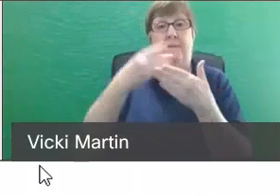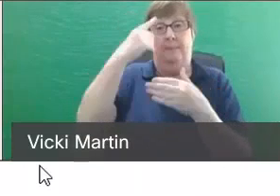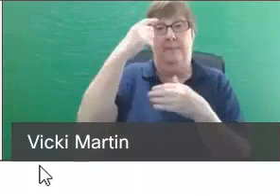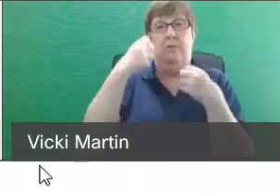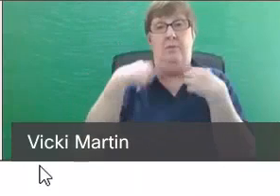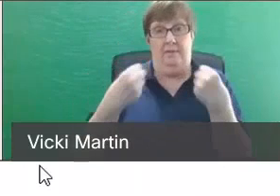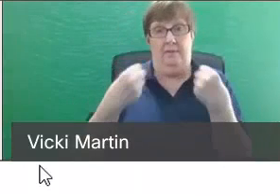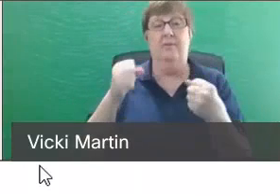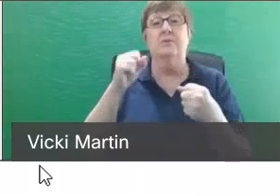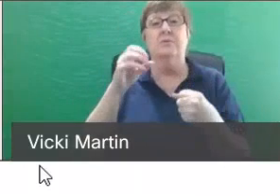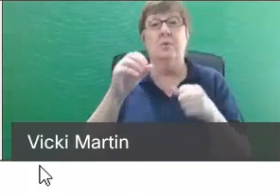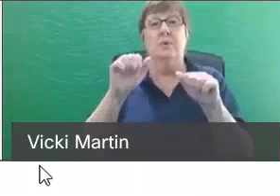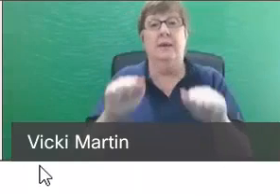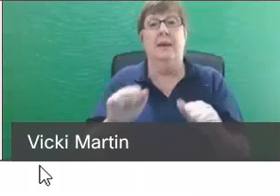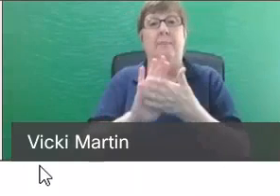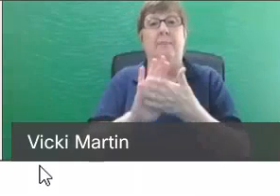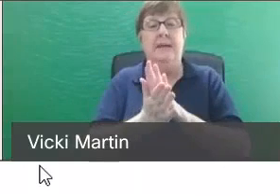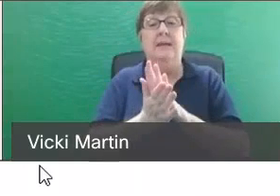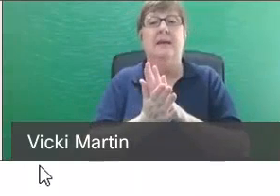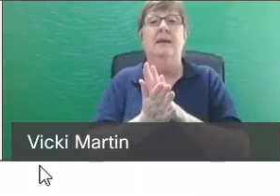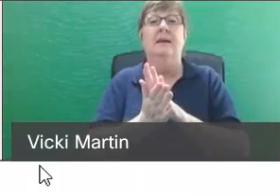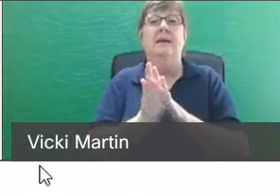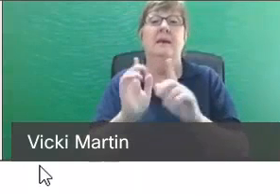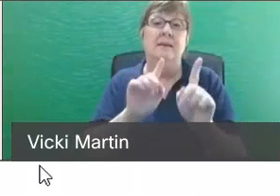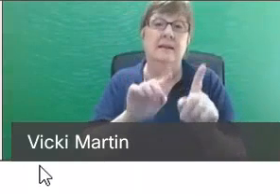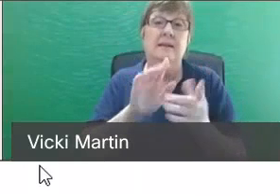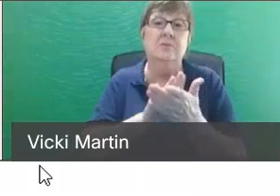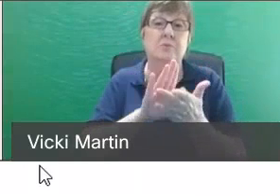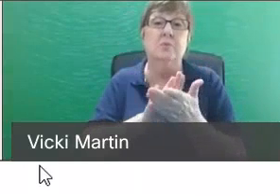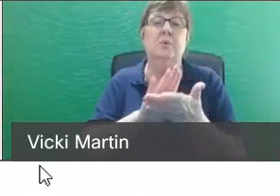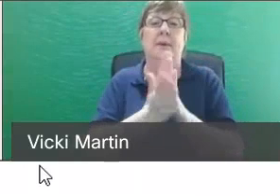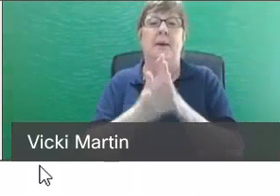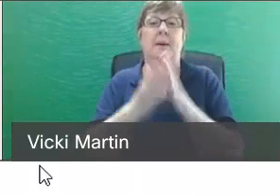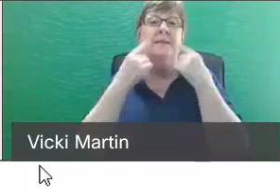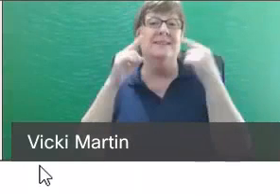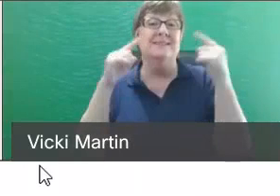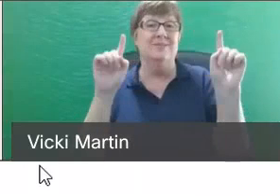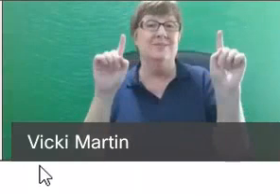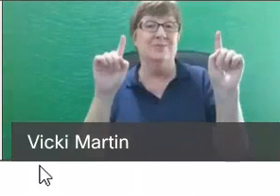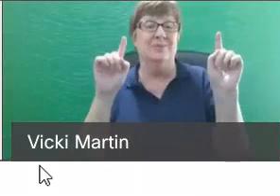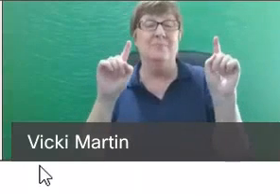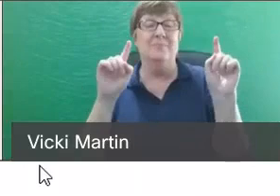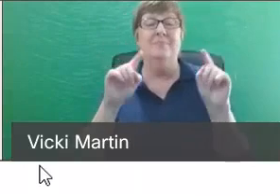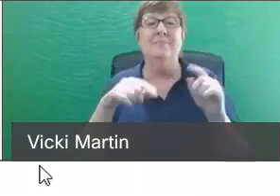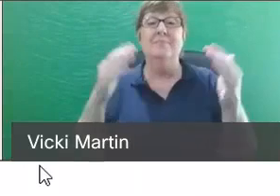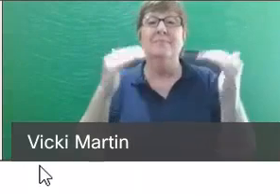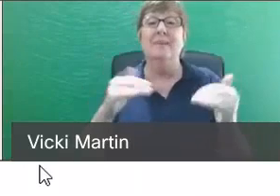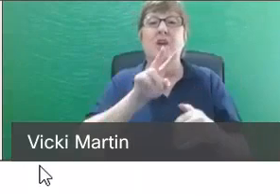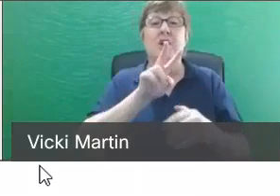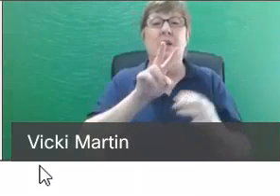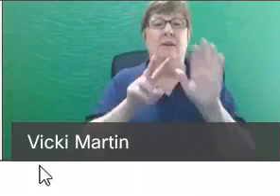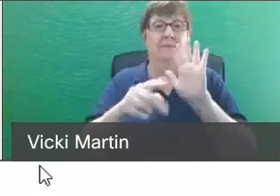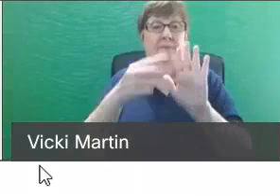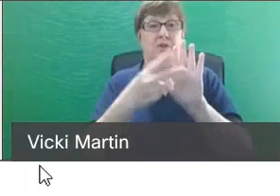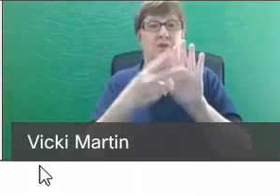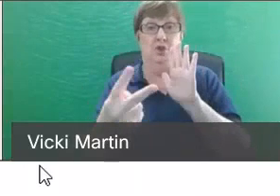successful, and graduate. So, and also 2 in 5 students do not seek help. A lot of